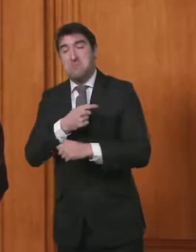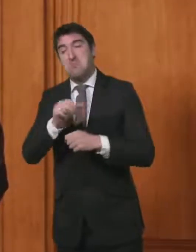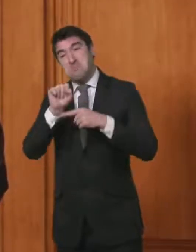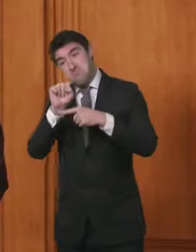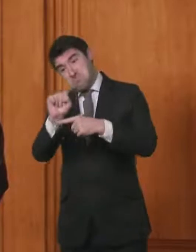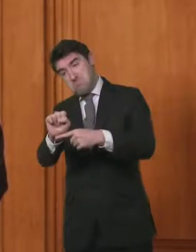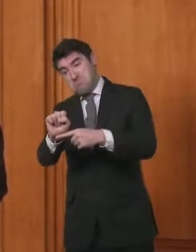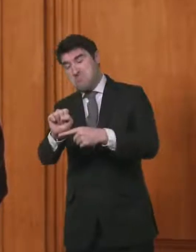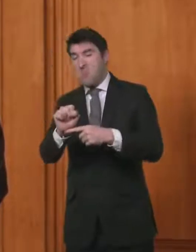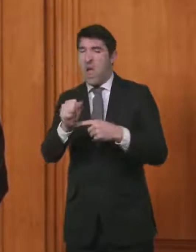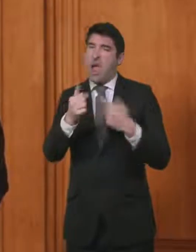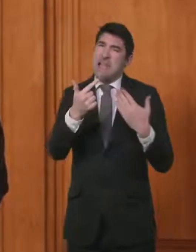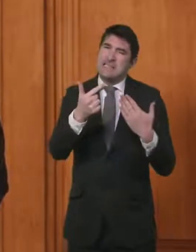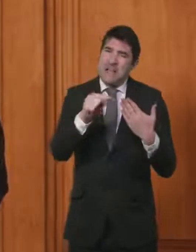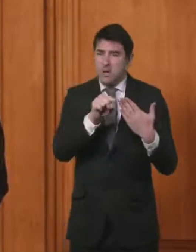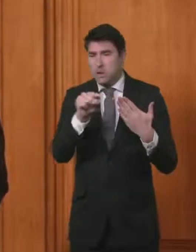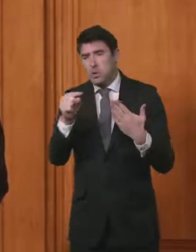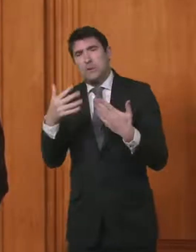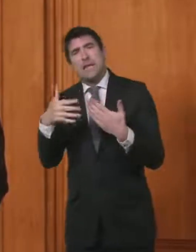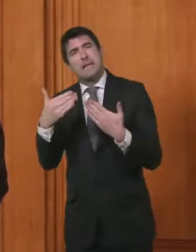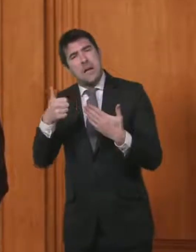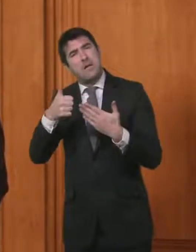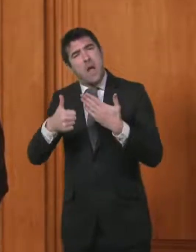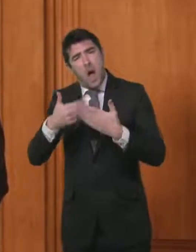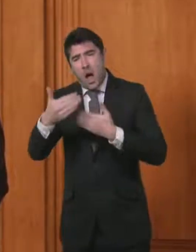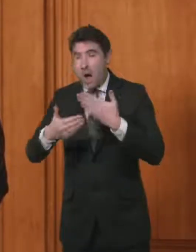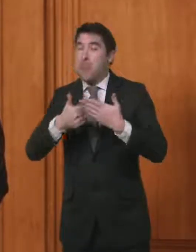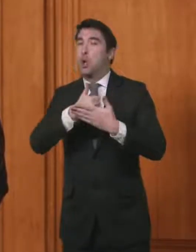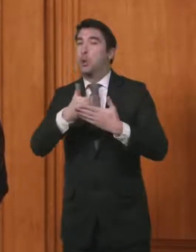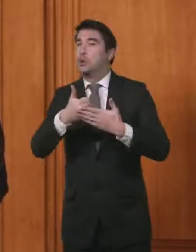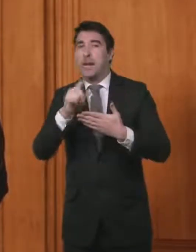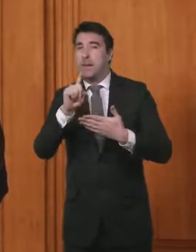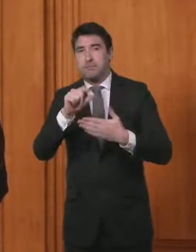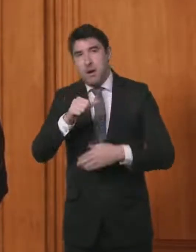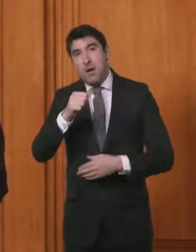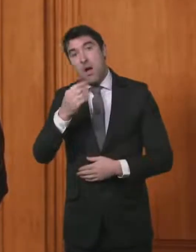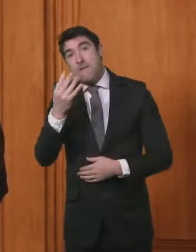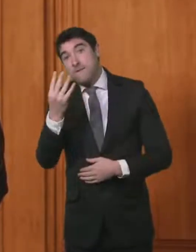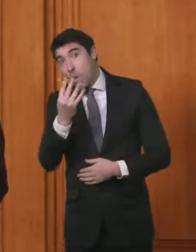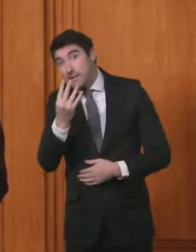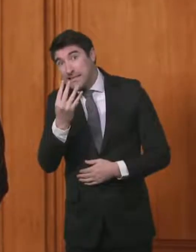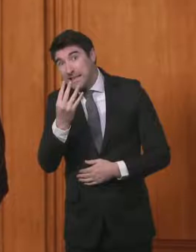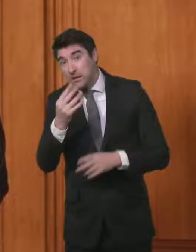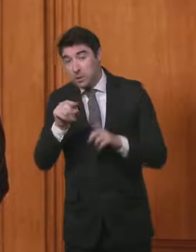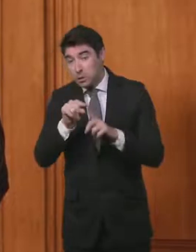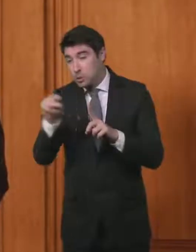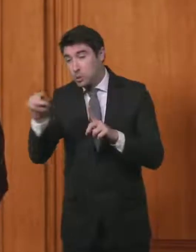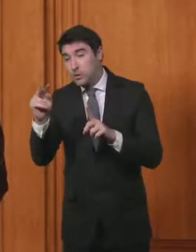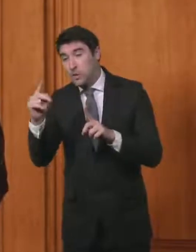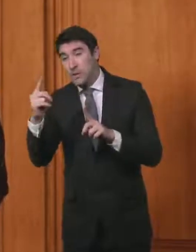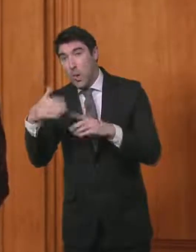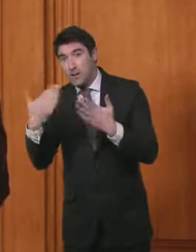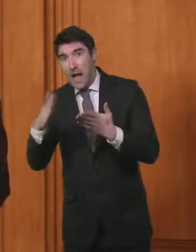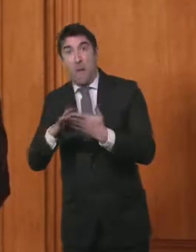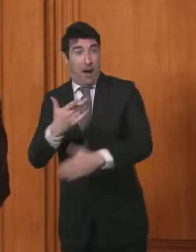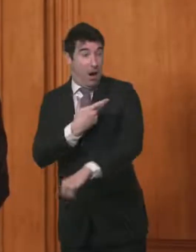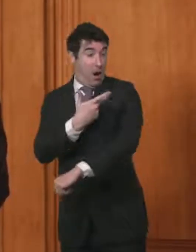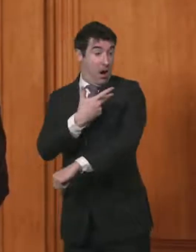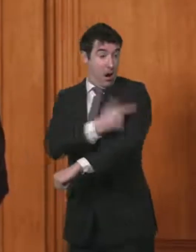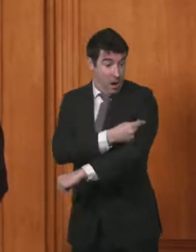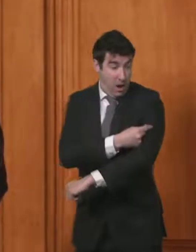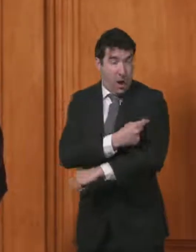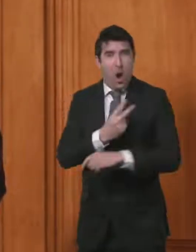it's 14 to 21 days. And if you do get the vaccine is going to kick in. Virus, So they weren't really going to vaccine take